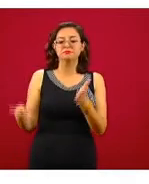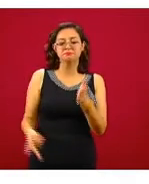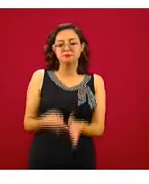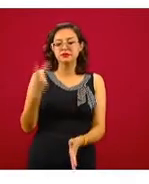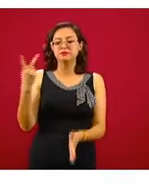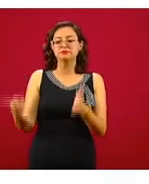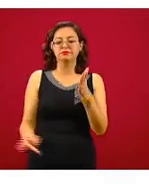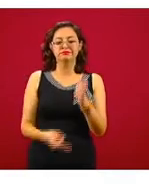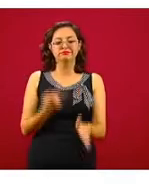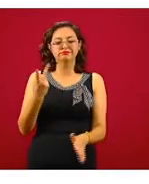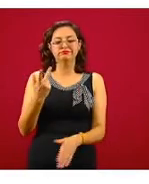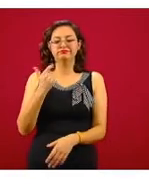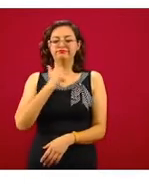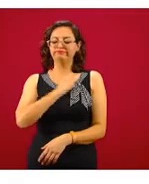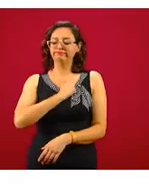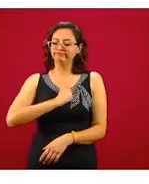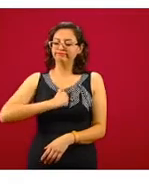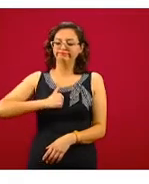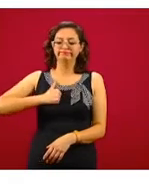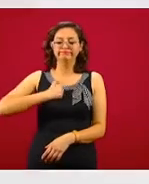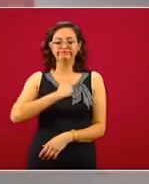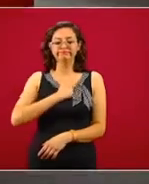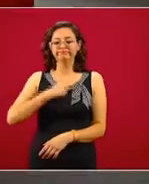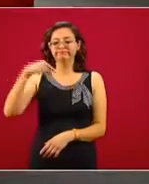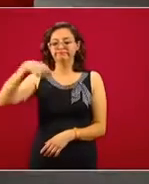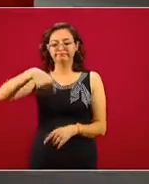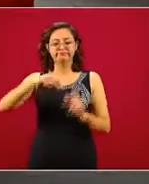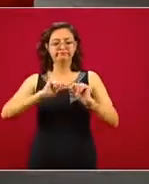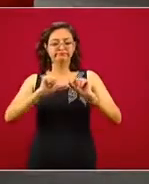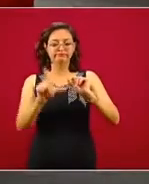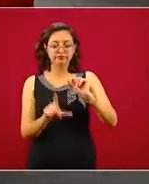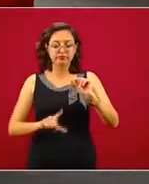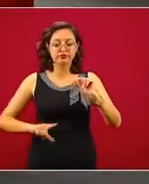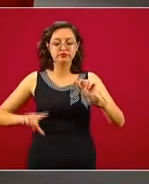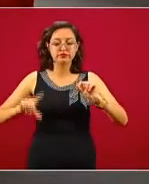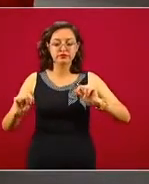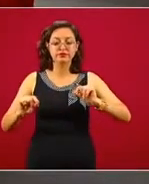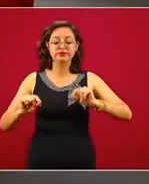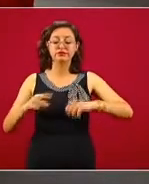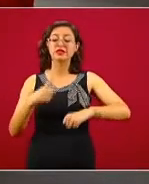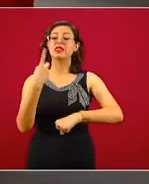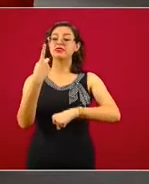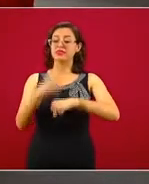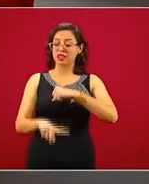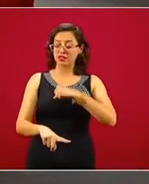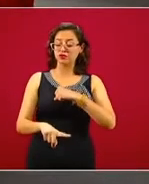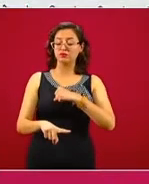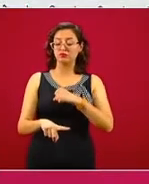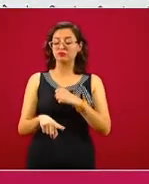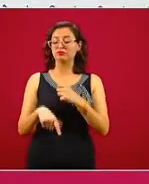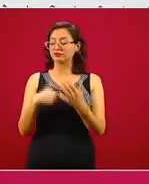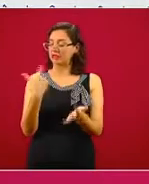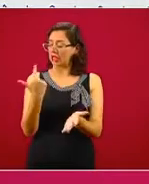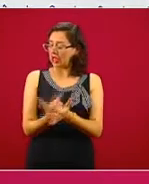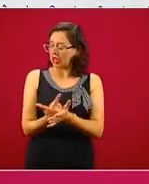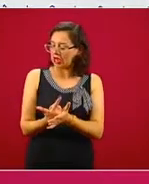31% are women, and we can observe a pattern that we have talked